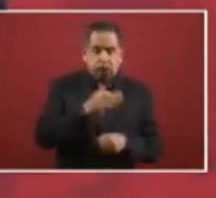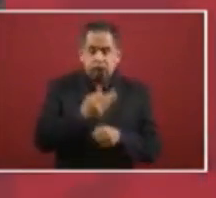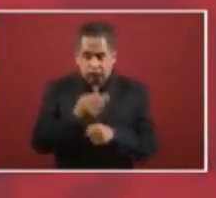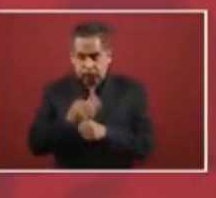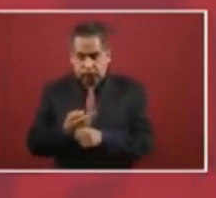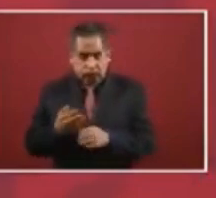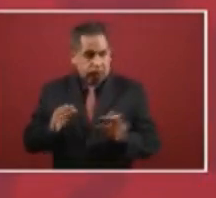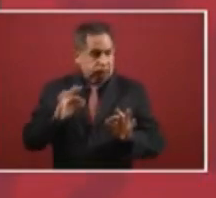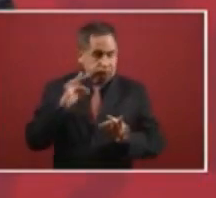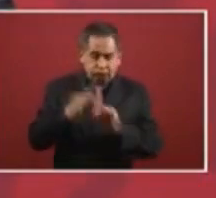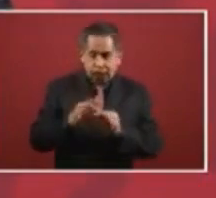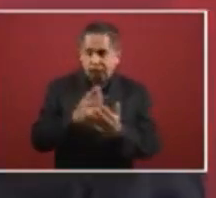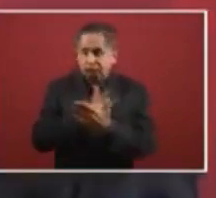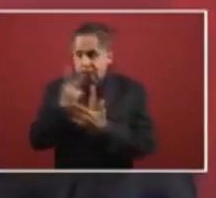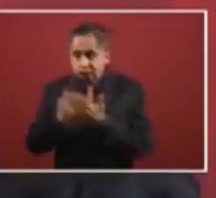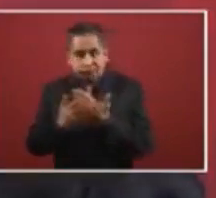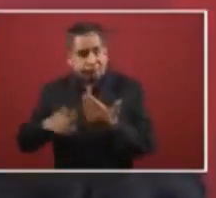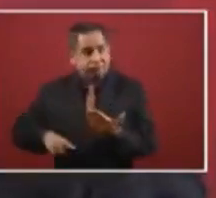is important is that